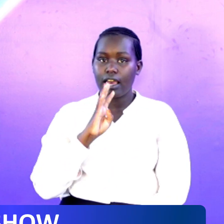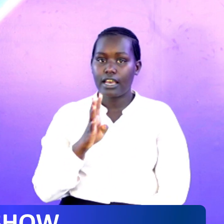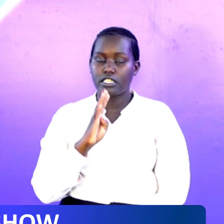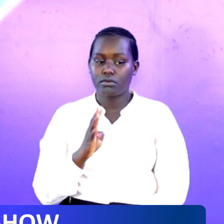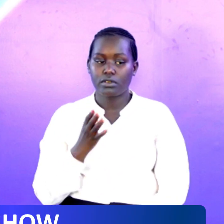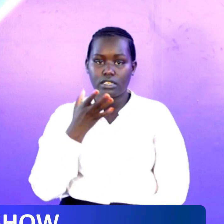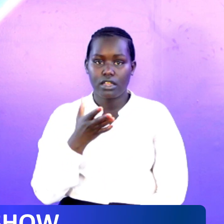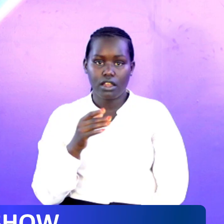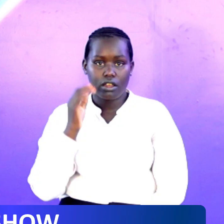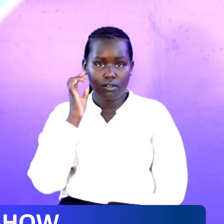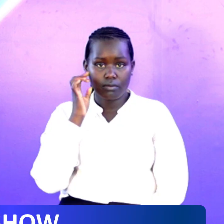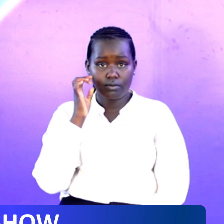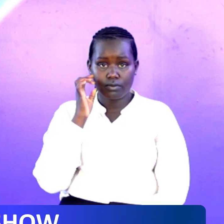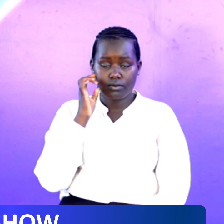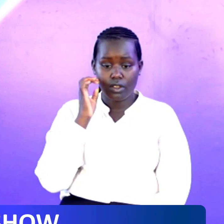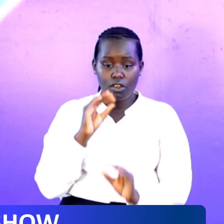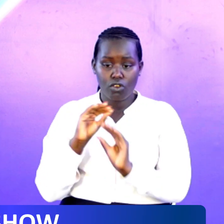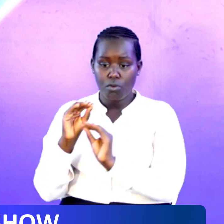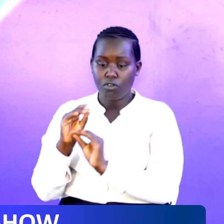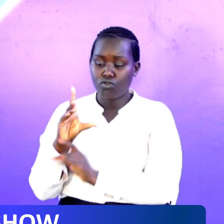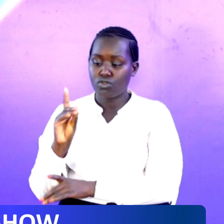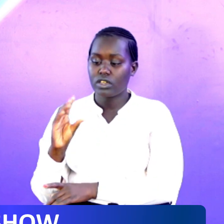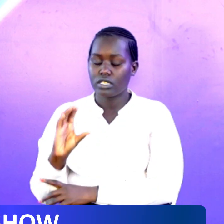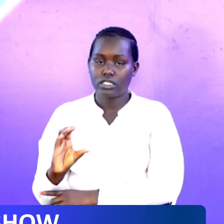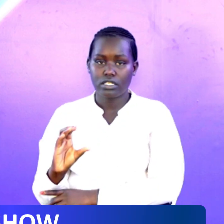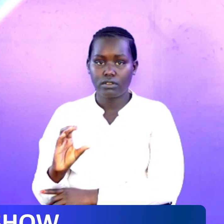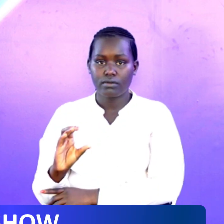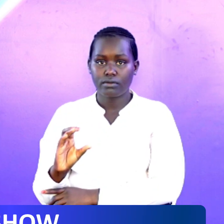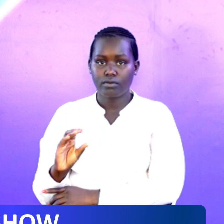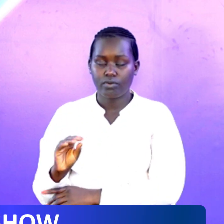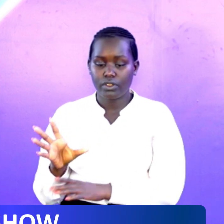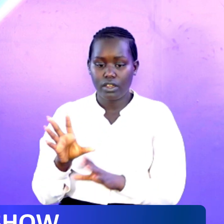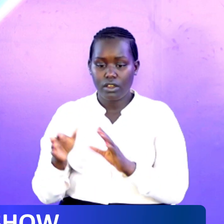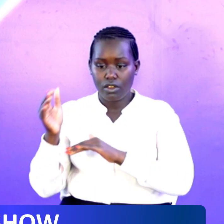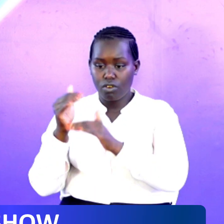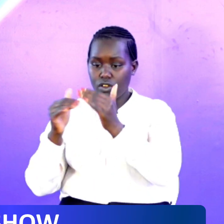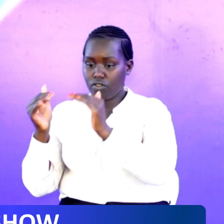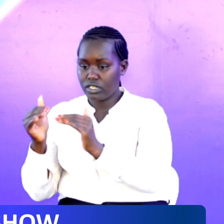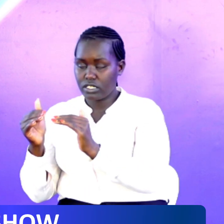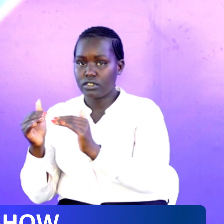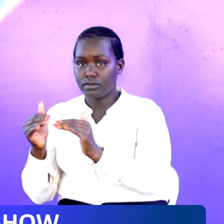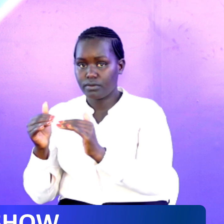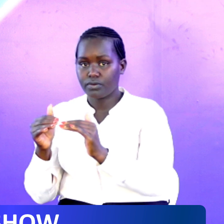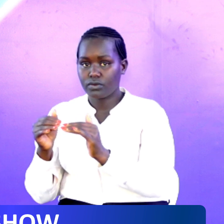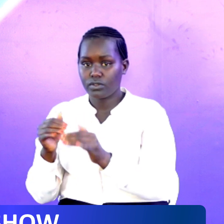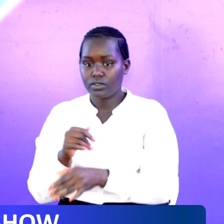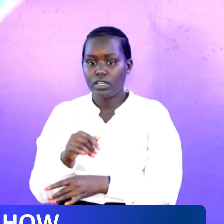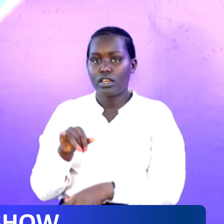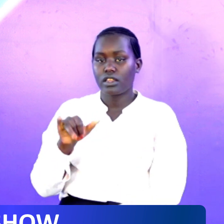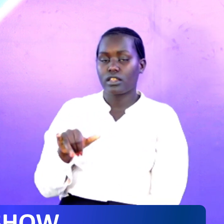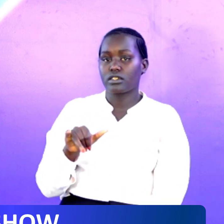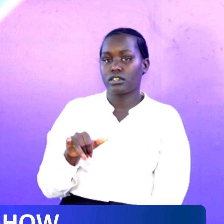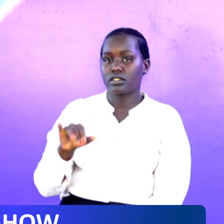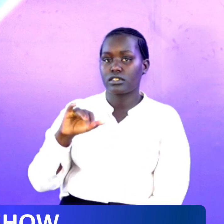Pan-Africanism. You go to Washington. Washington, D.C., Yeah. George Washington University, Georgetown University, those are JC's